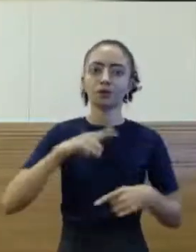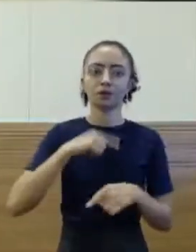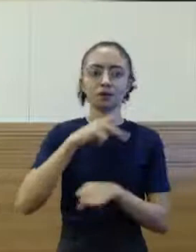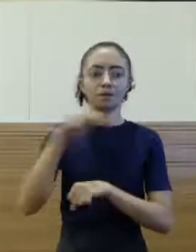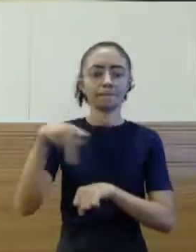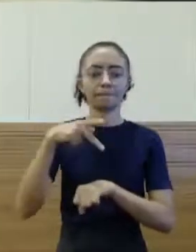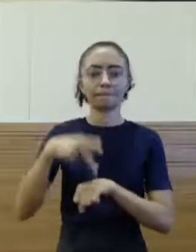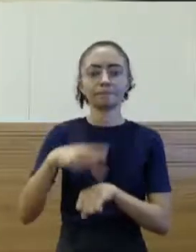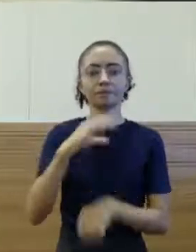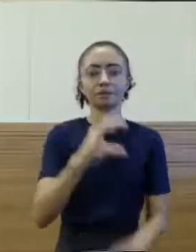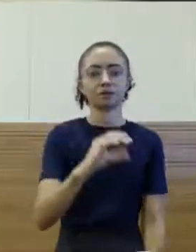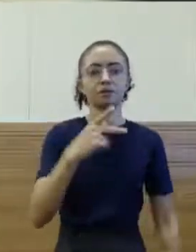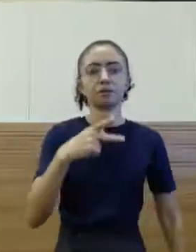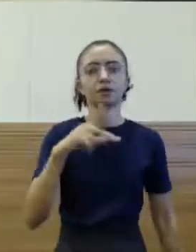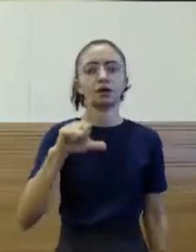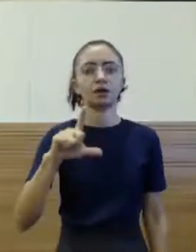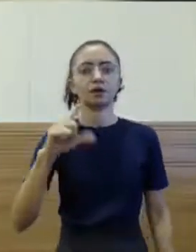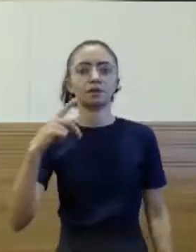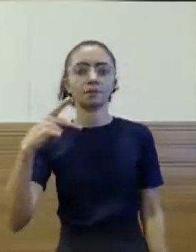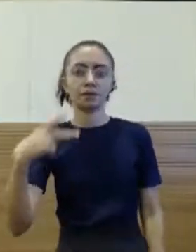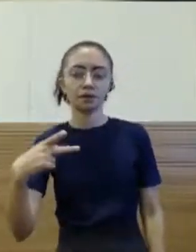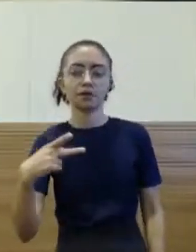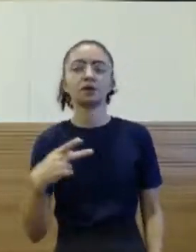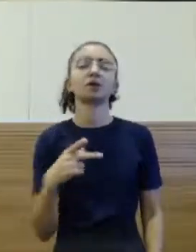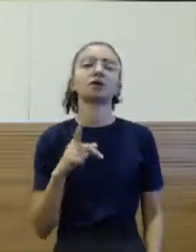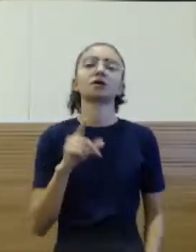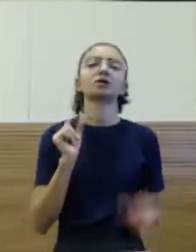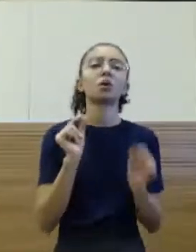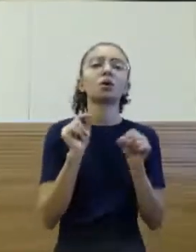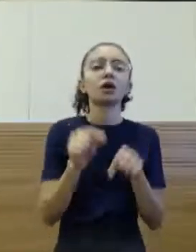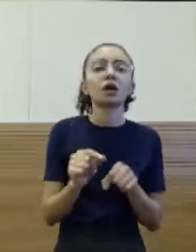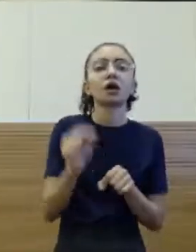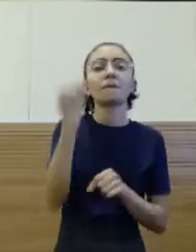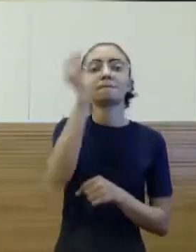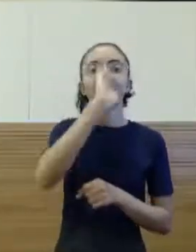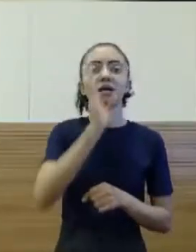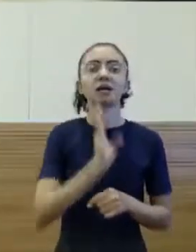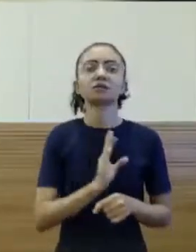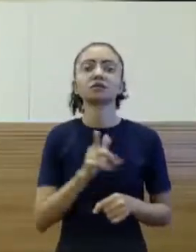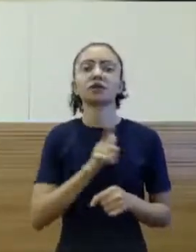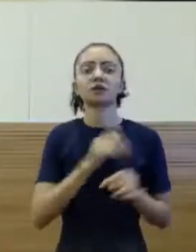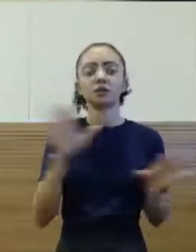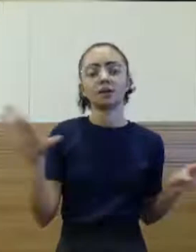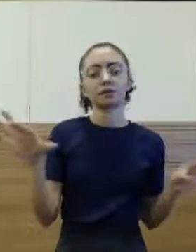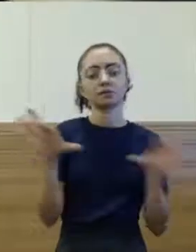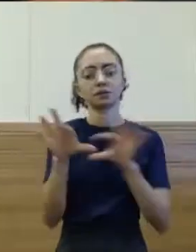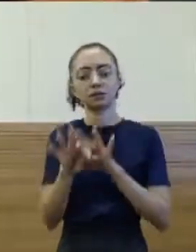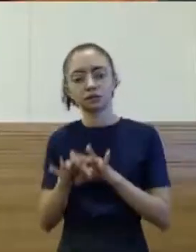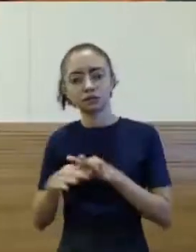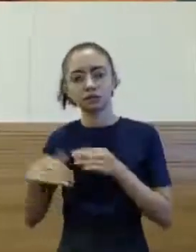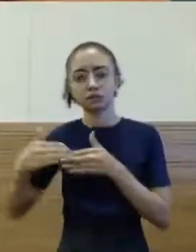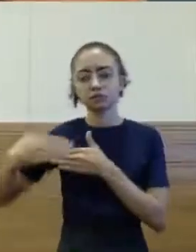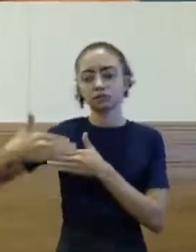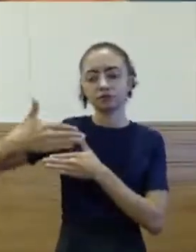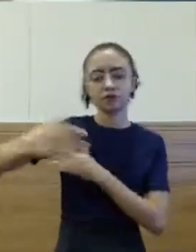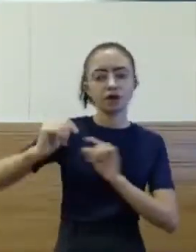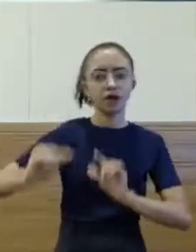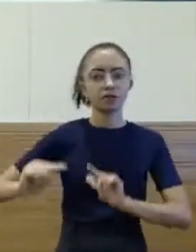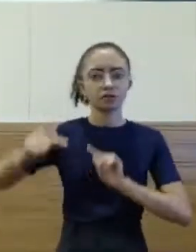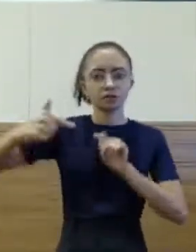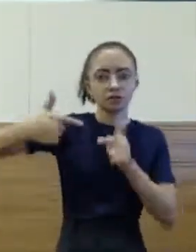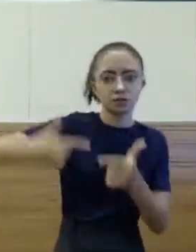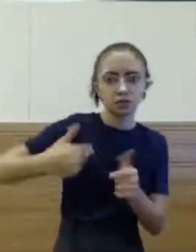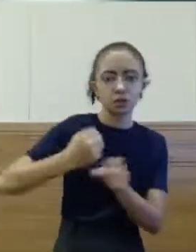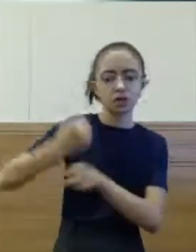debate. We have the countries of or Portuguese speaking countries in which with which the country Brazil will